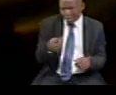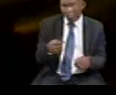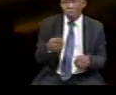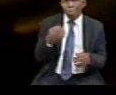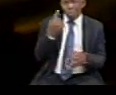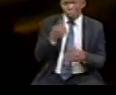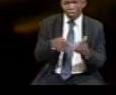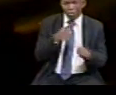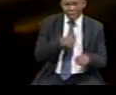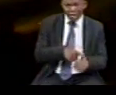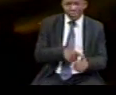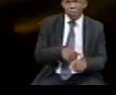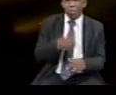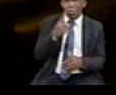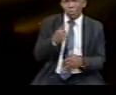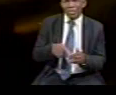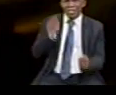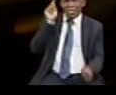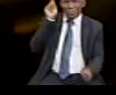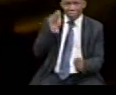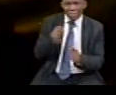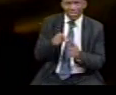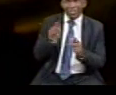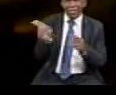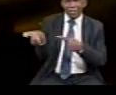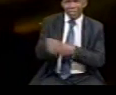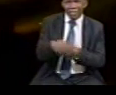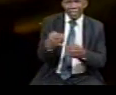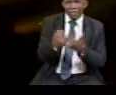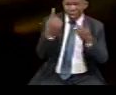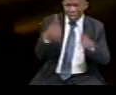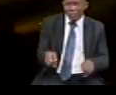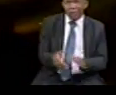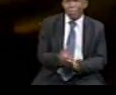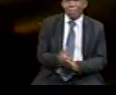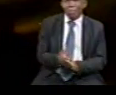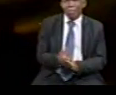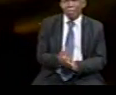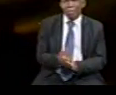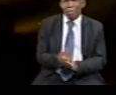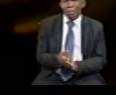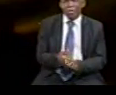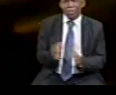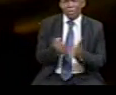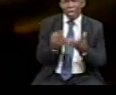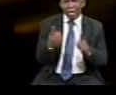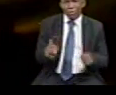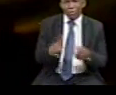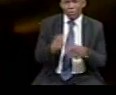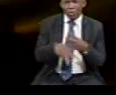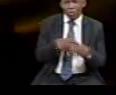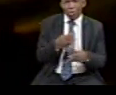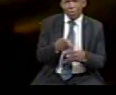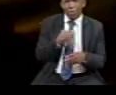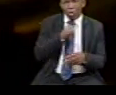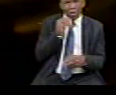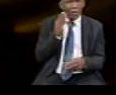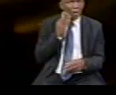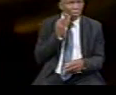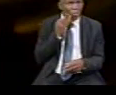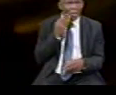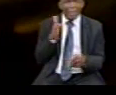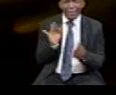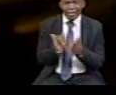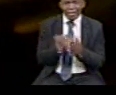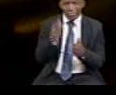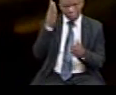date and time that is going to come. It's going that time is going to take the world unawares. Hence the need to be watchful,